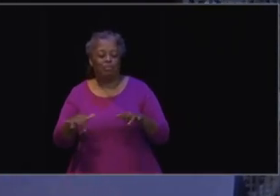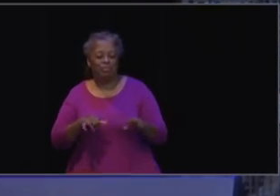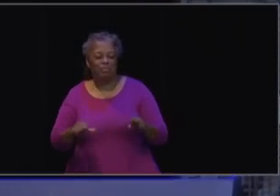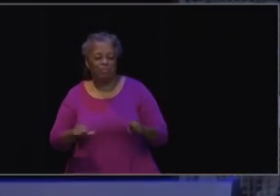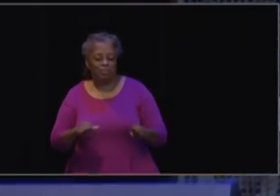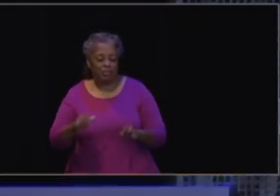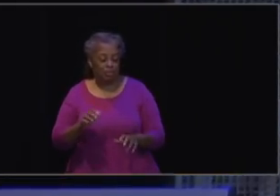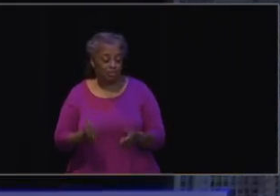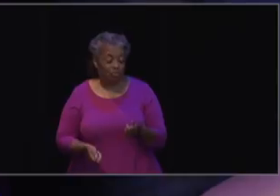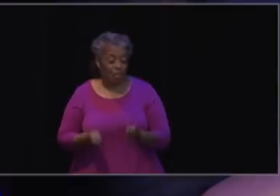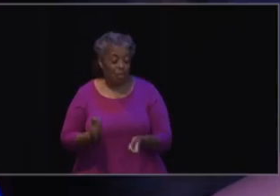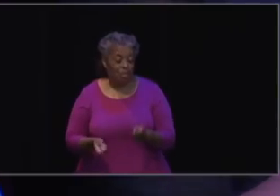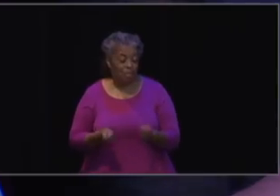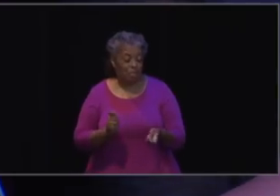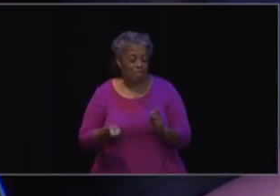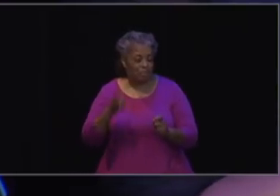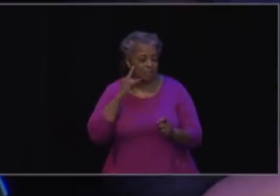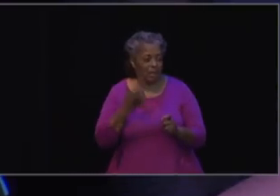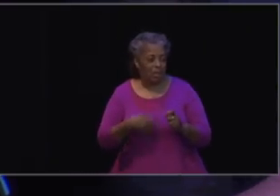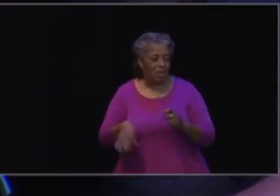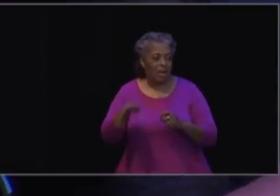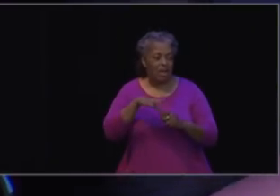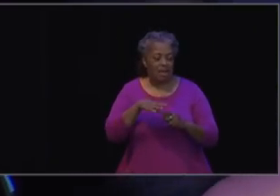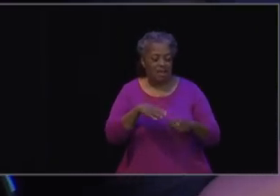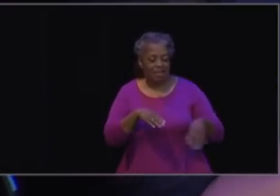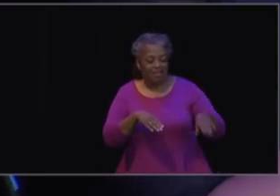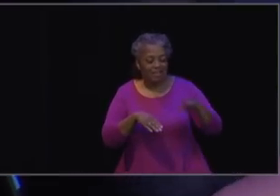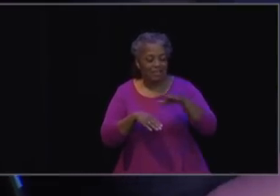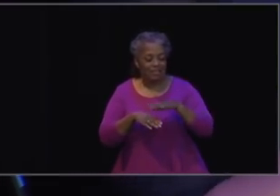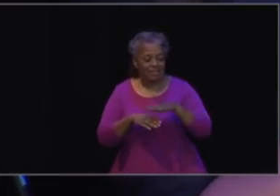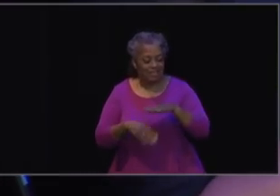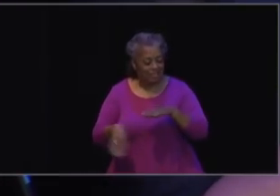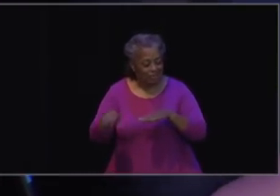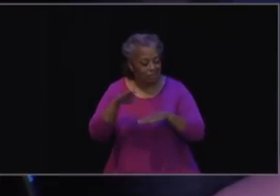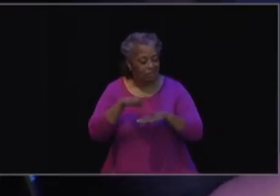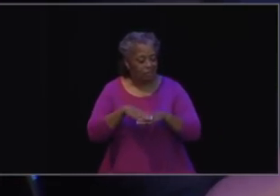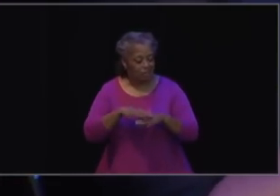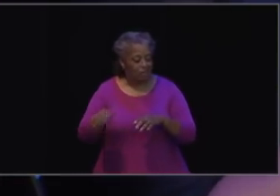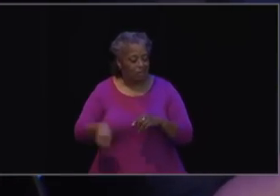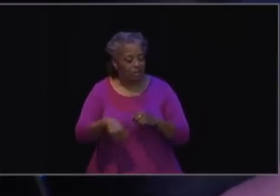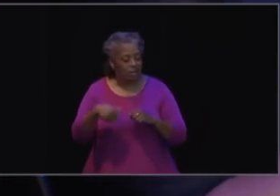of coffee. Watch the cream swirl as I do.